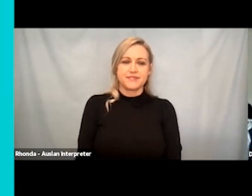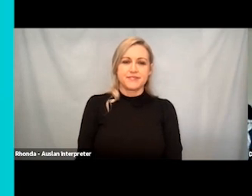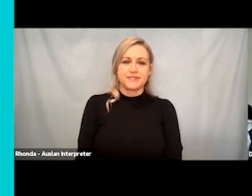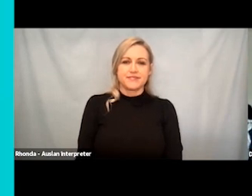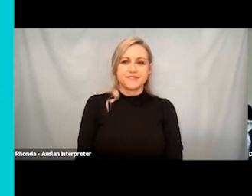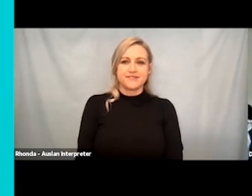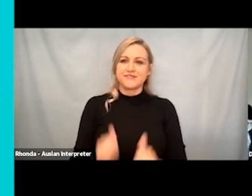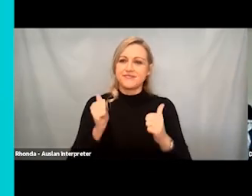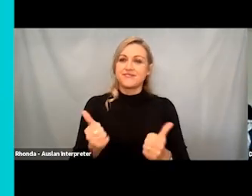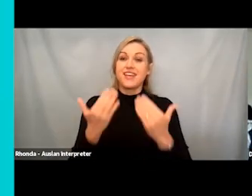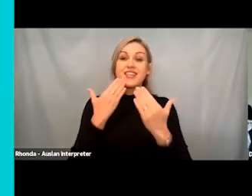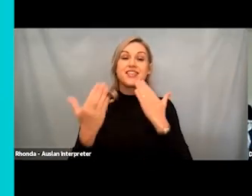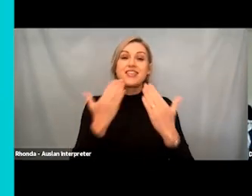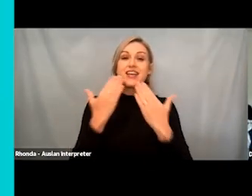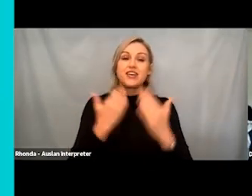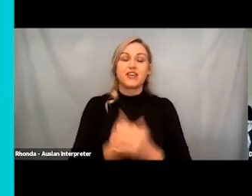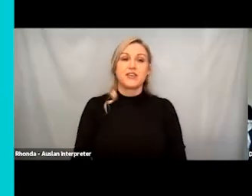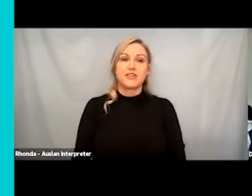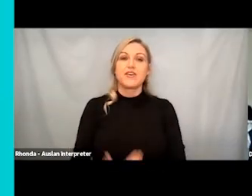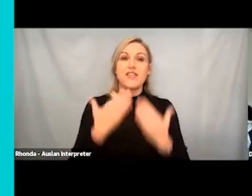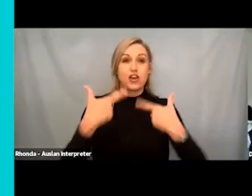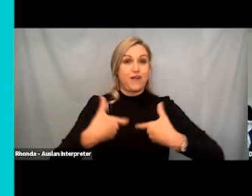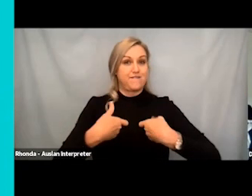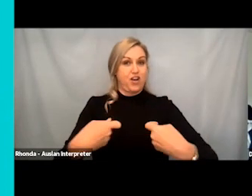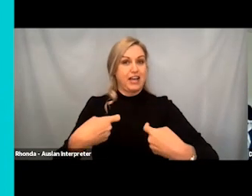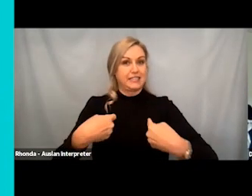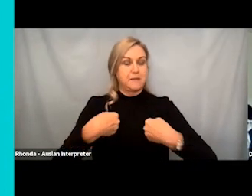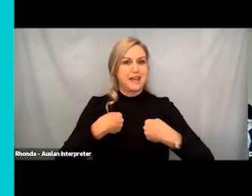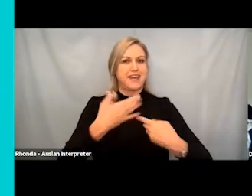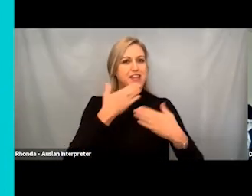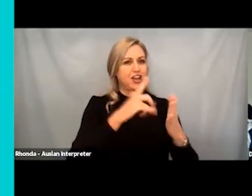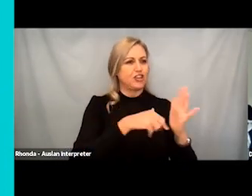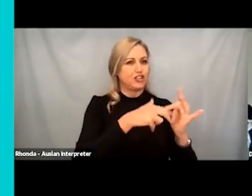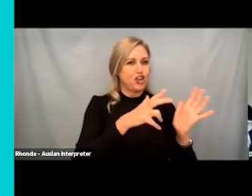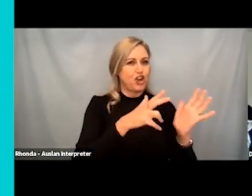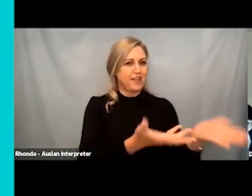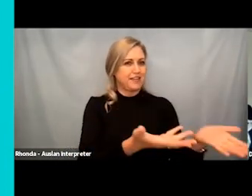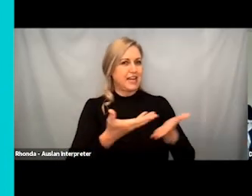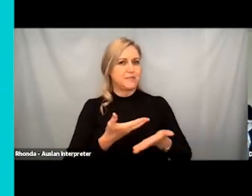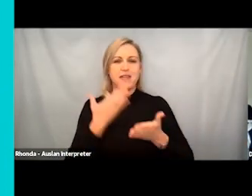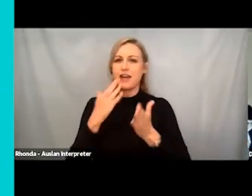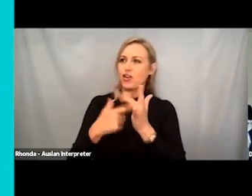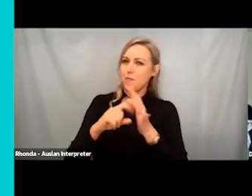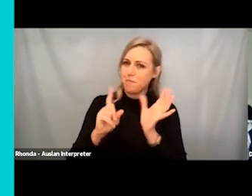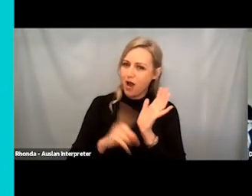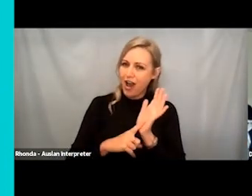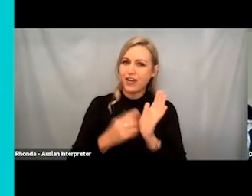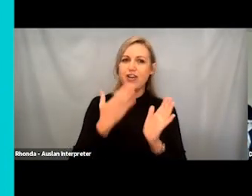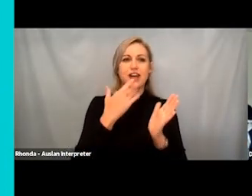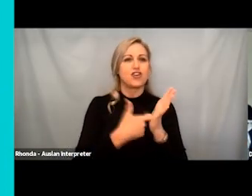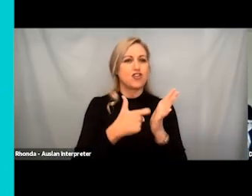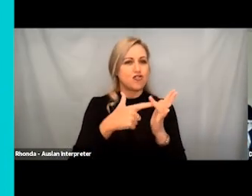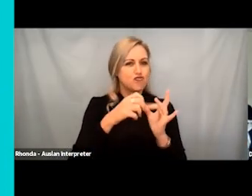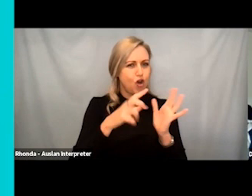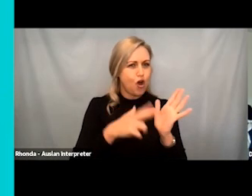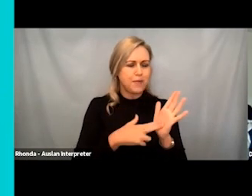Great. All right. Thank you. Thanks for inviting me here today. And thanks, Jonathan, for handing over to me. Thank you, Michael. Thank you, Robin, for that